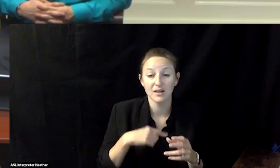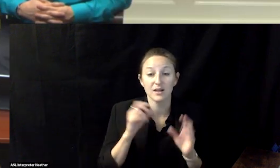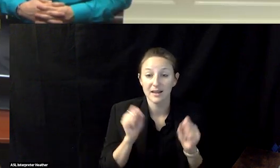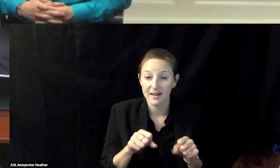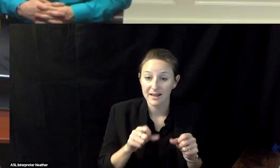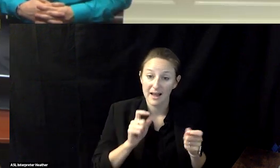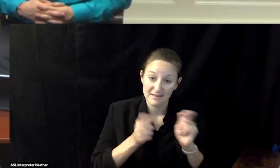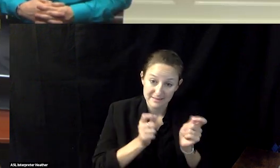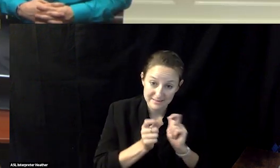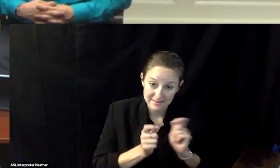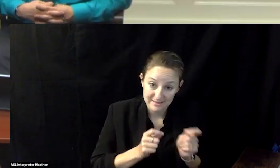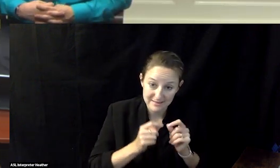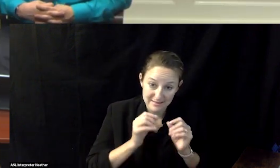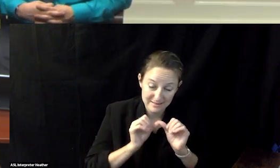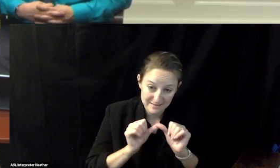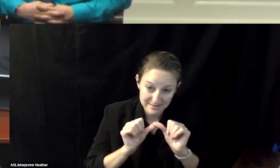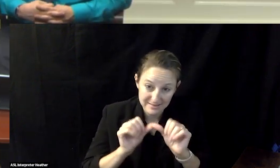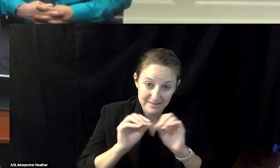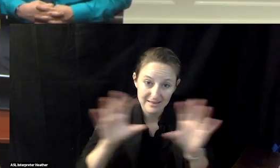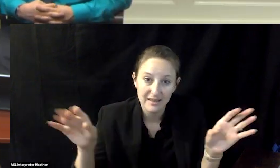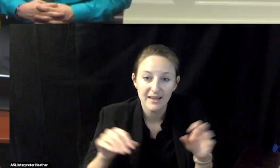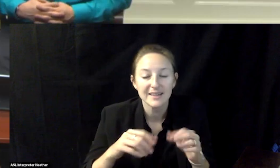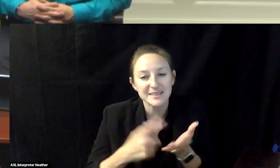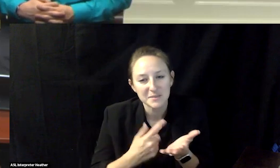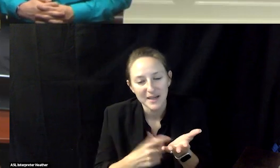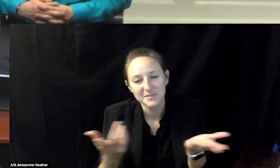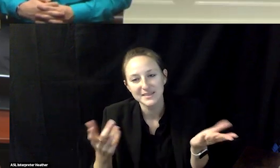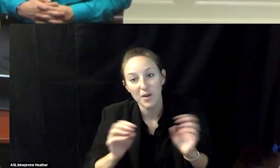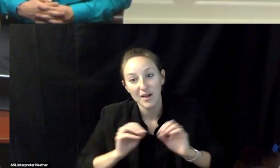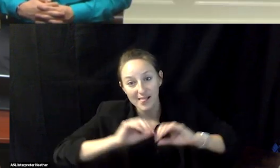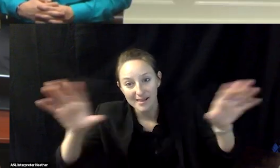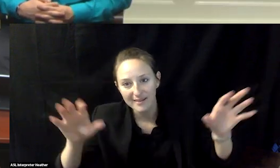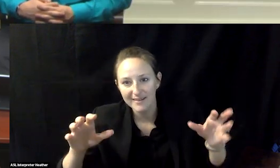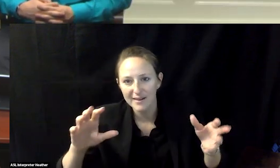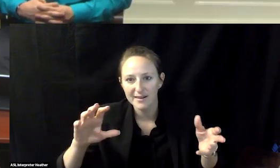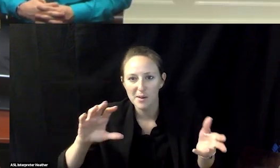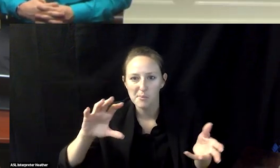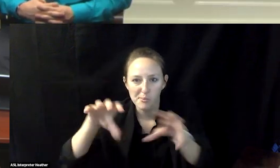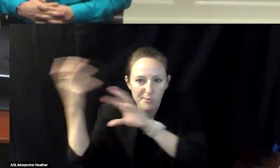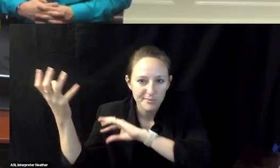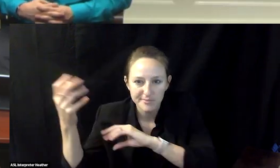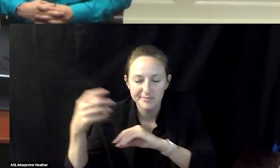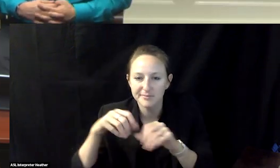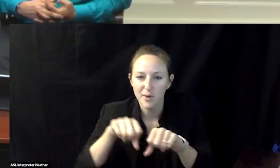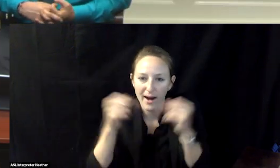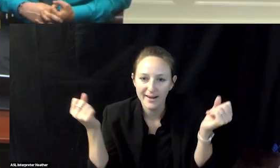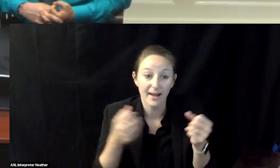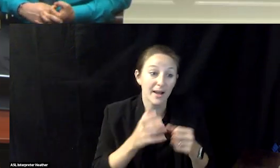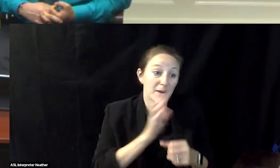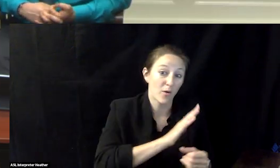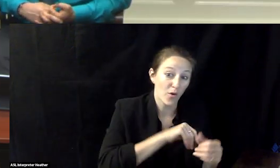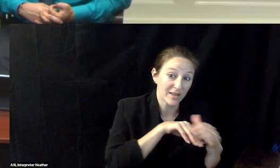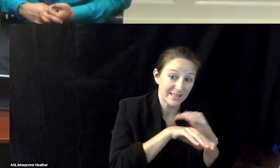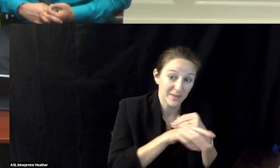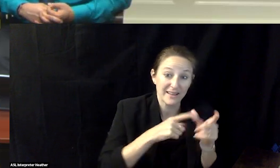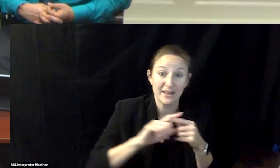accessibility. On the not so good side, sometimes you end up breaking things that were once accessible, and now when you introduce something